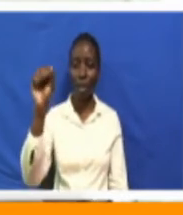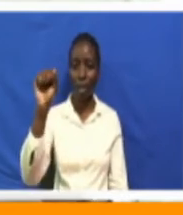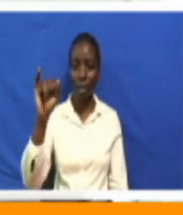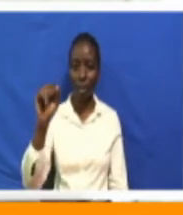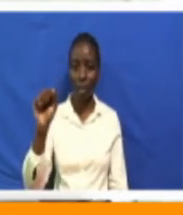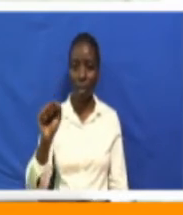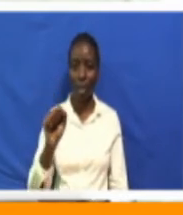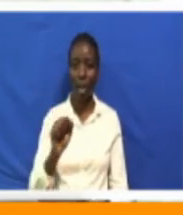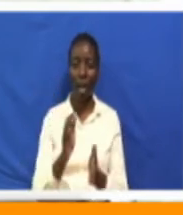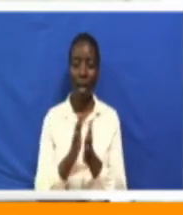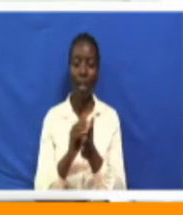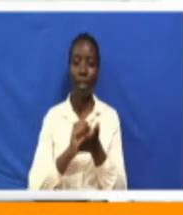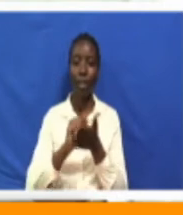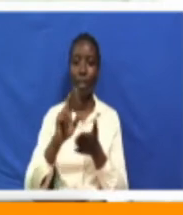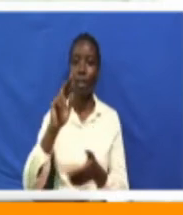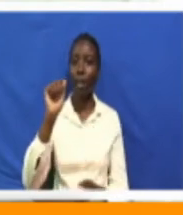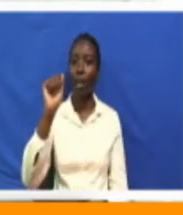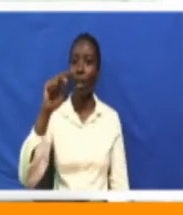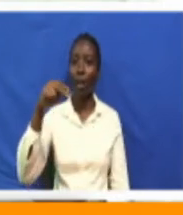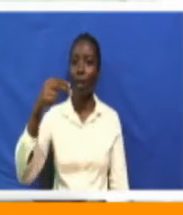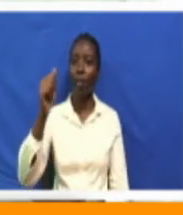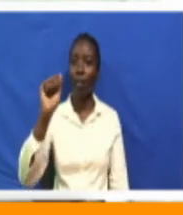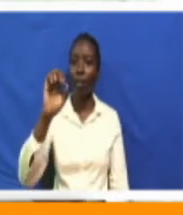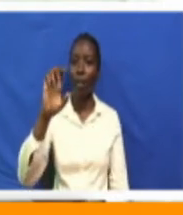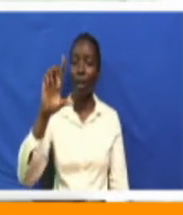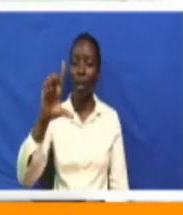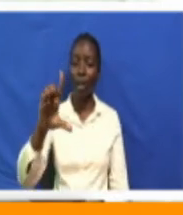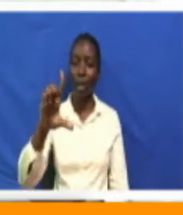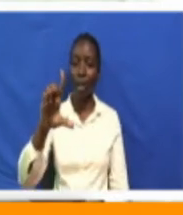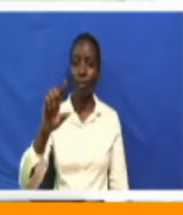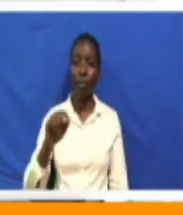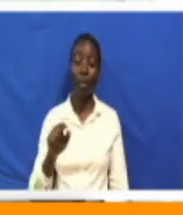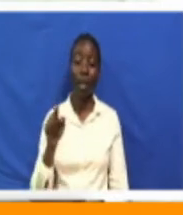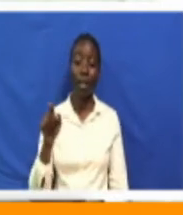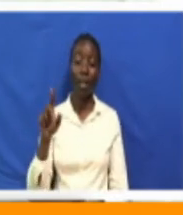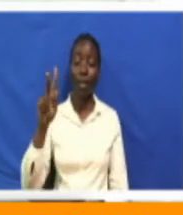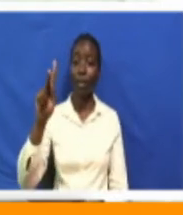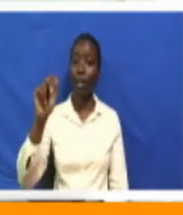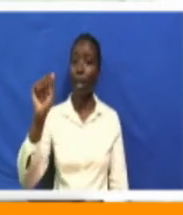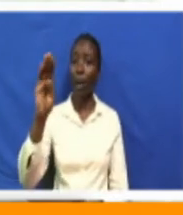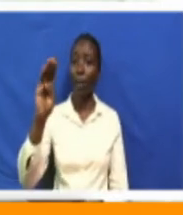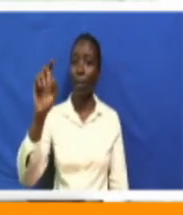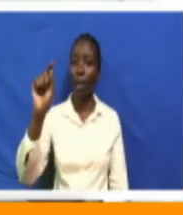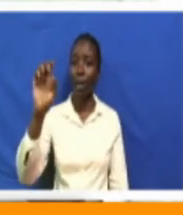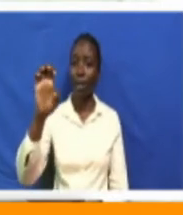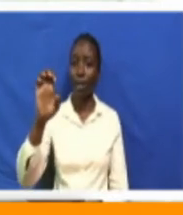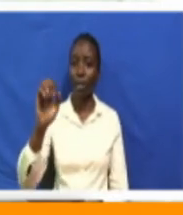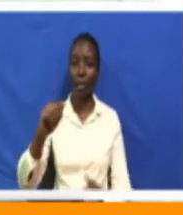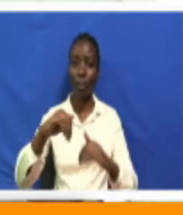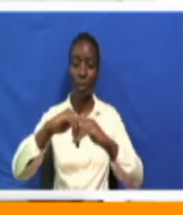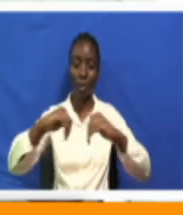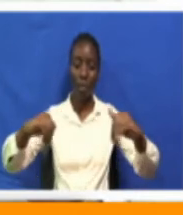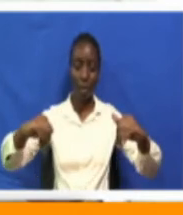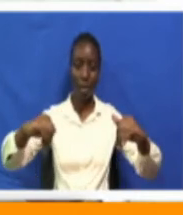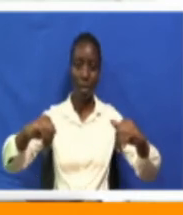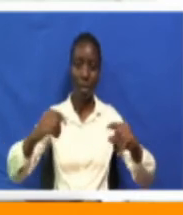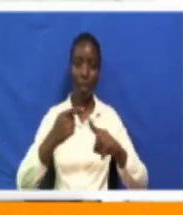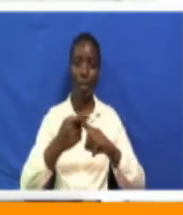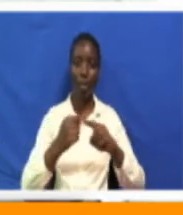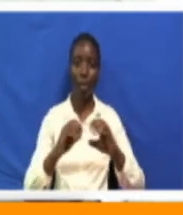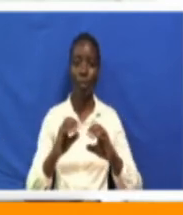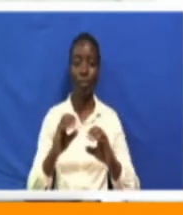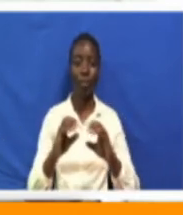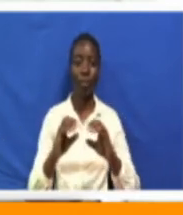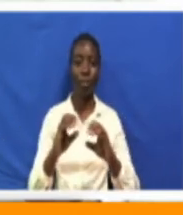parish kabete cabinet will be separated from the current central